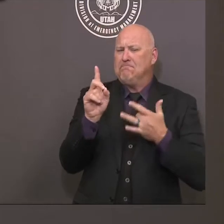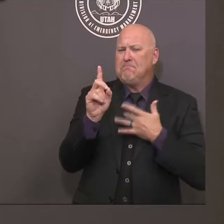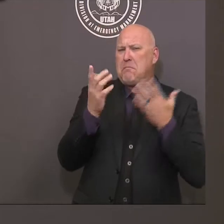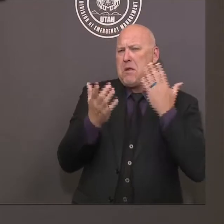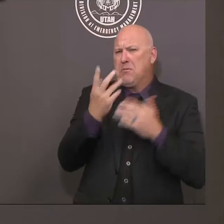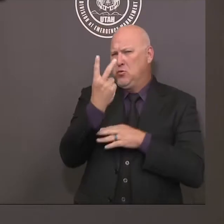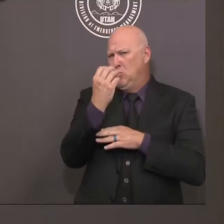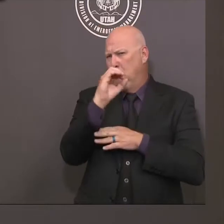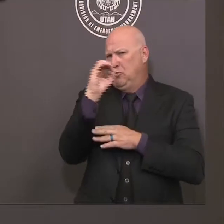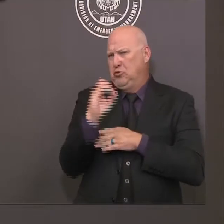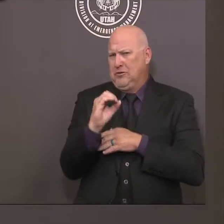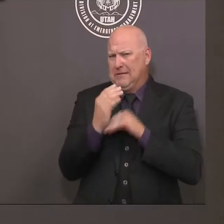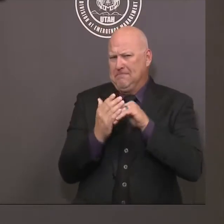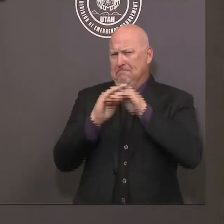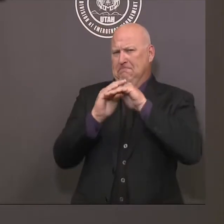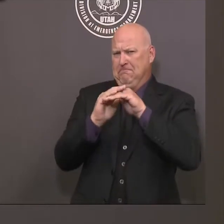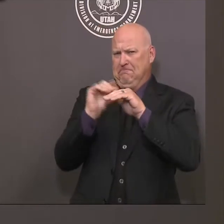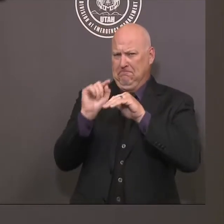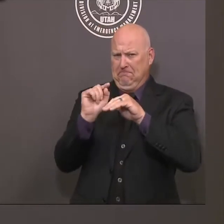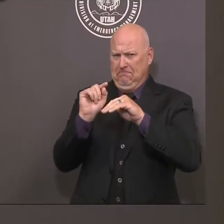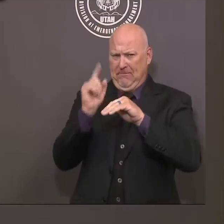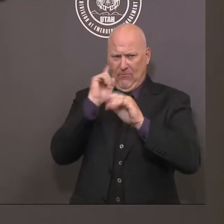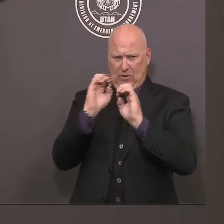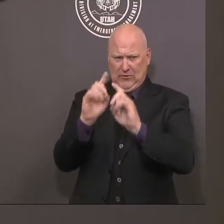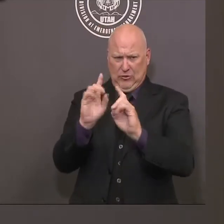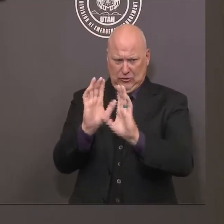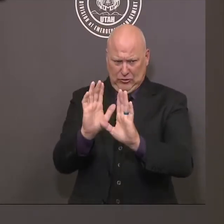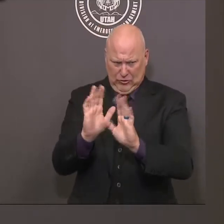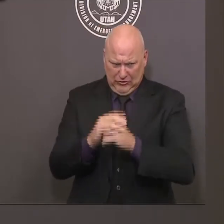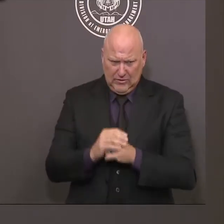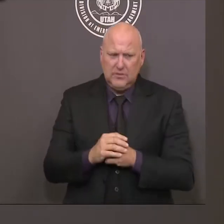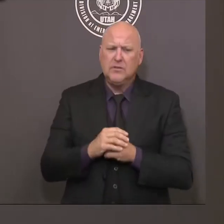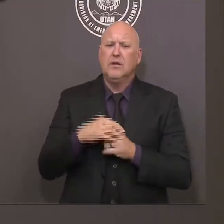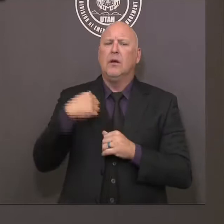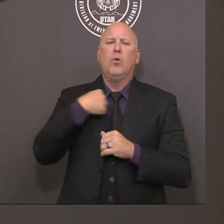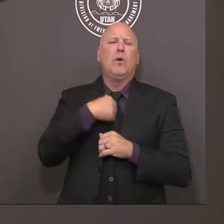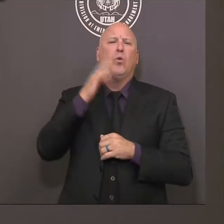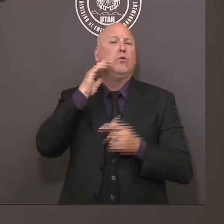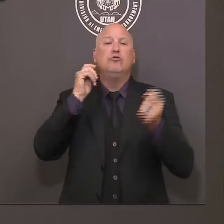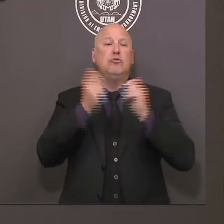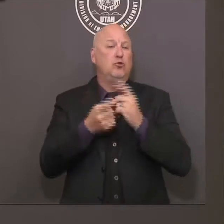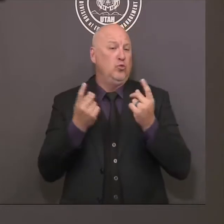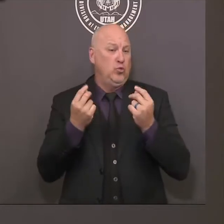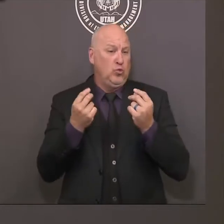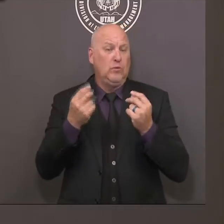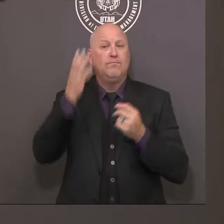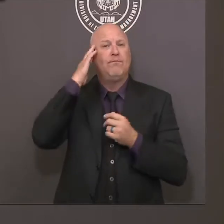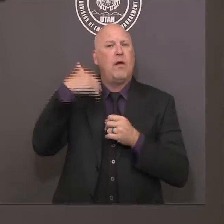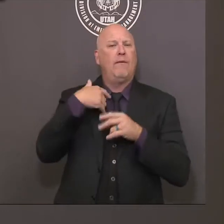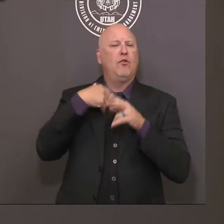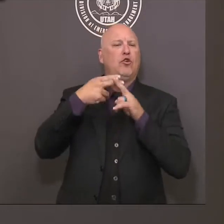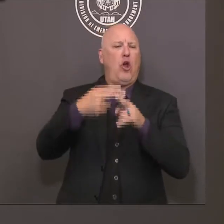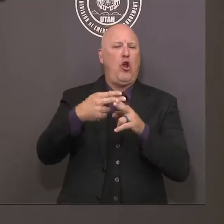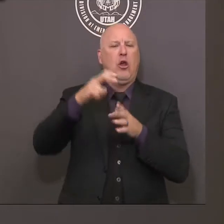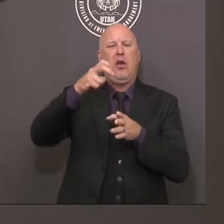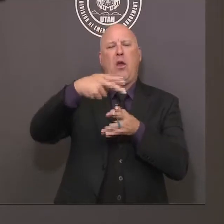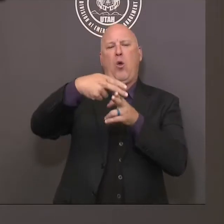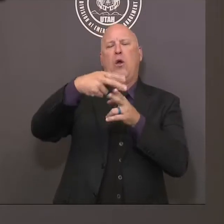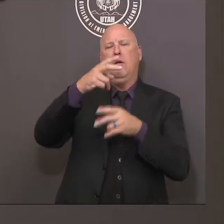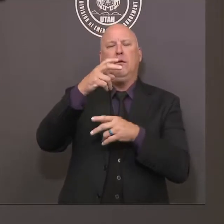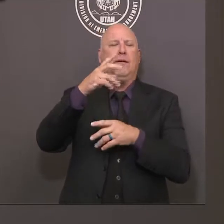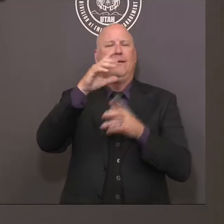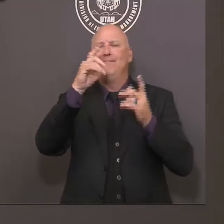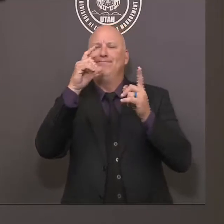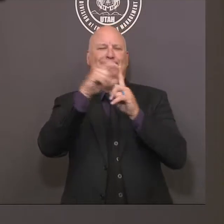the WPU, the weighted pupil unit, the money that goes for each student that is in each classroom will increase